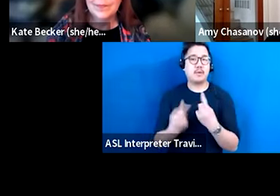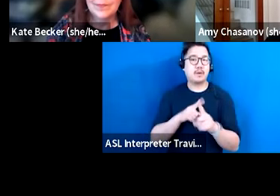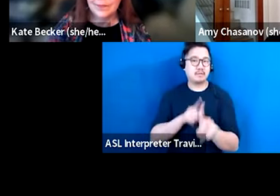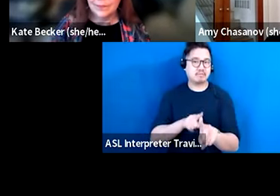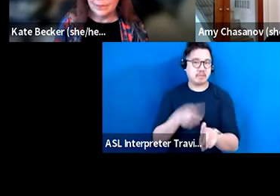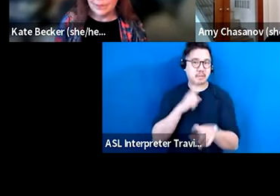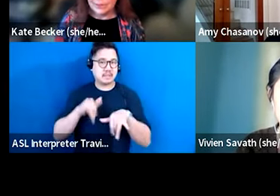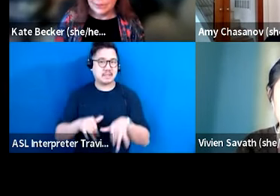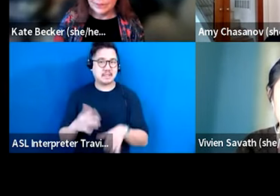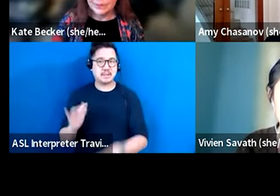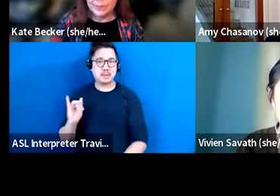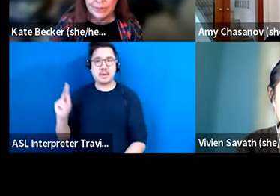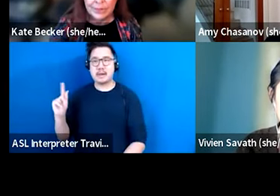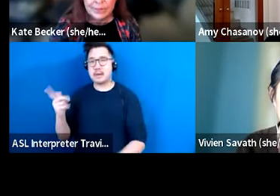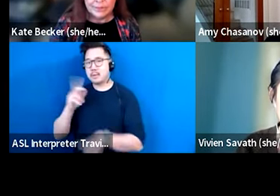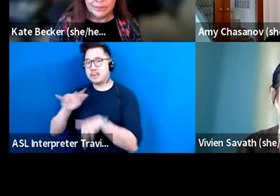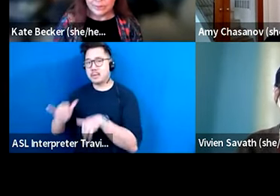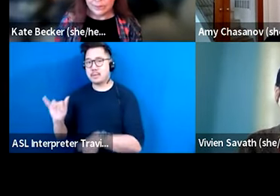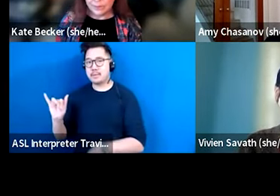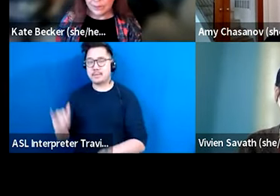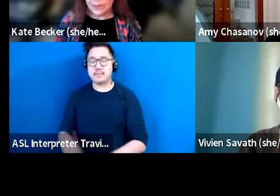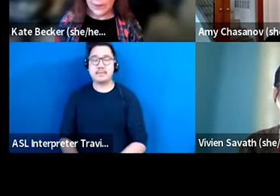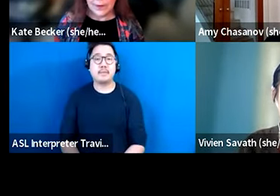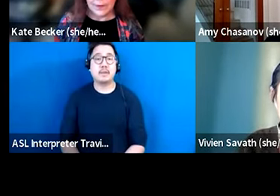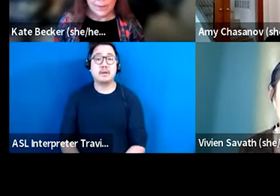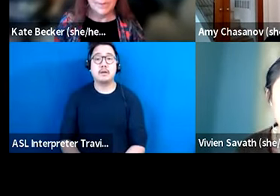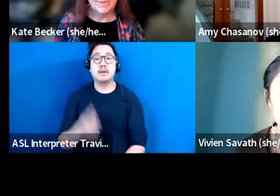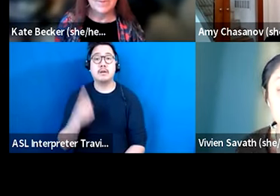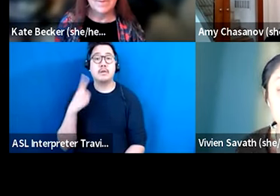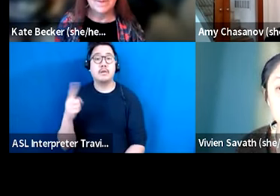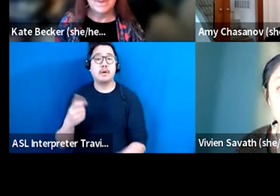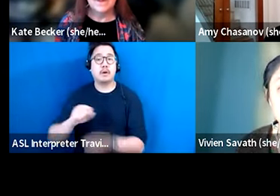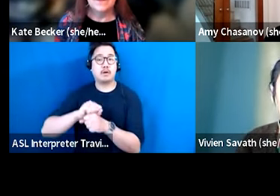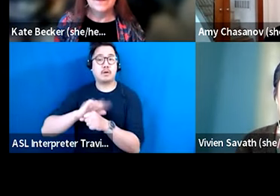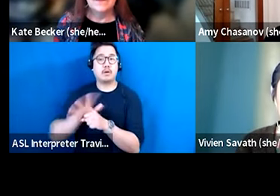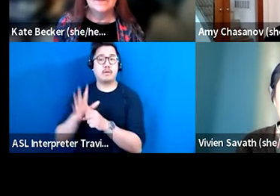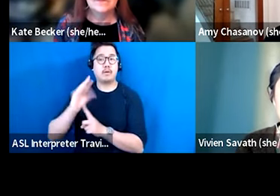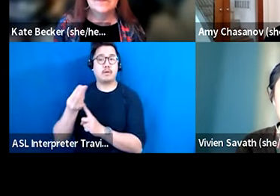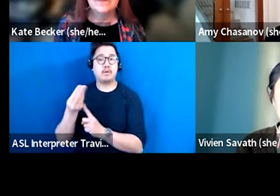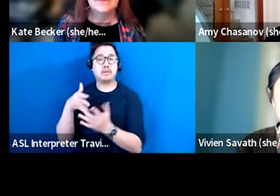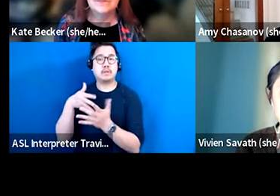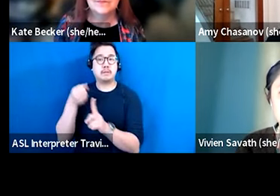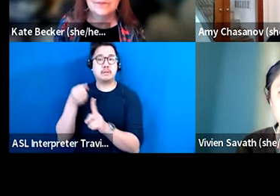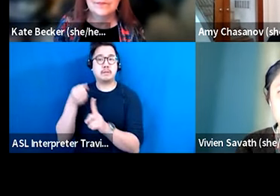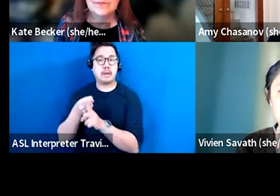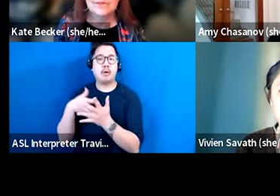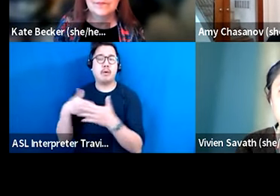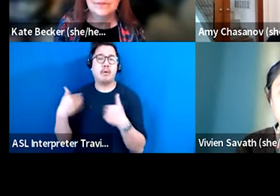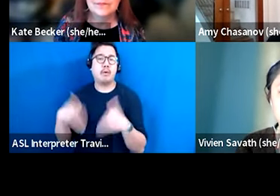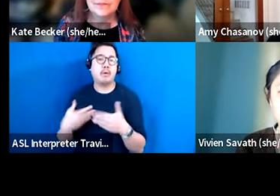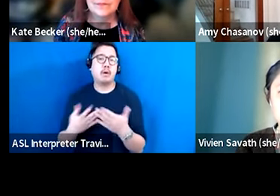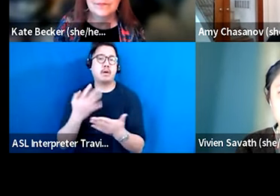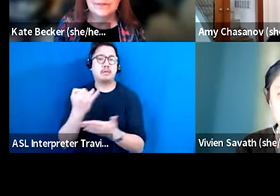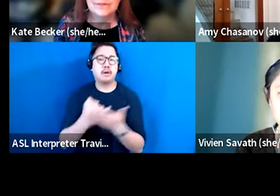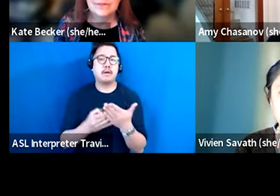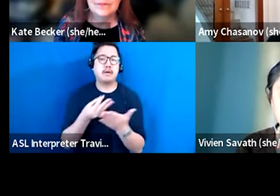myself and Kate. For the COVID Cultural Impact Study, Arts Fund was grateful for the opportunity to work not only